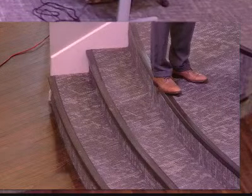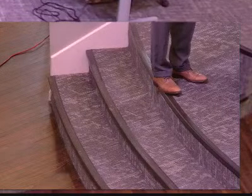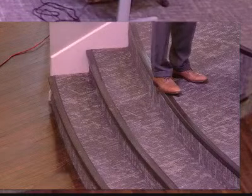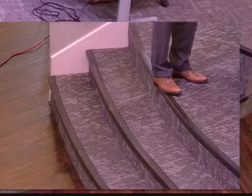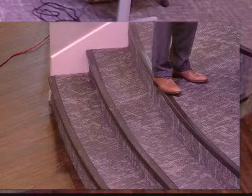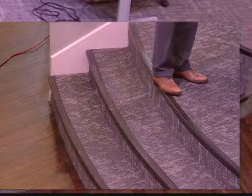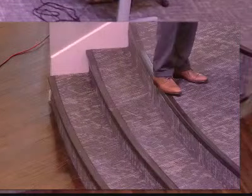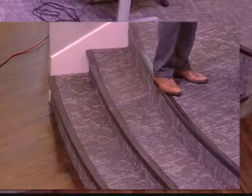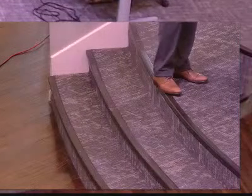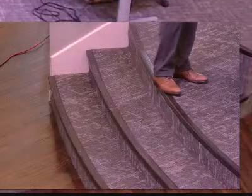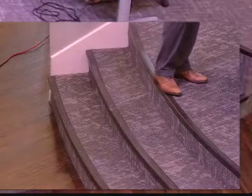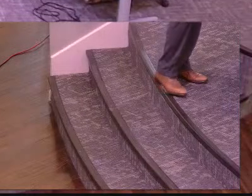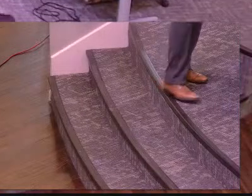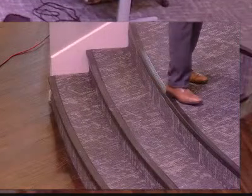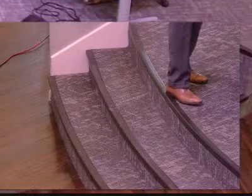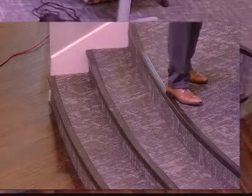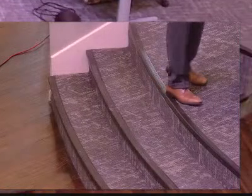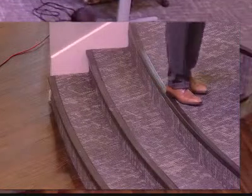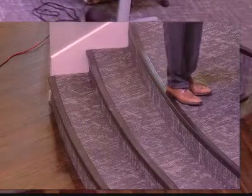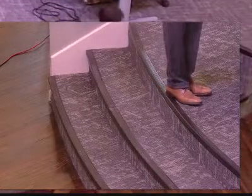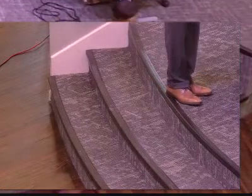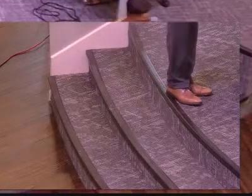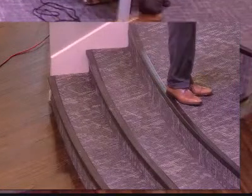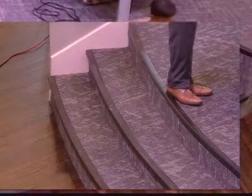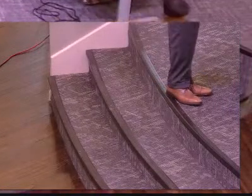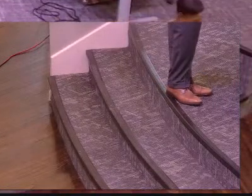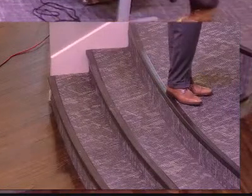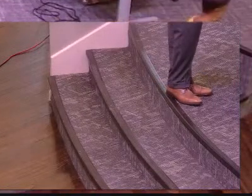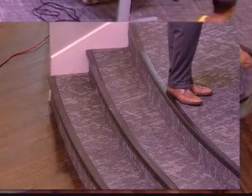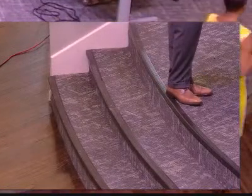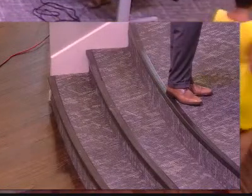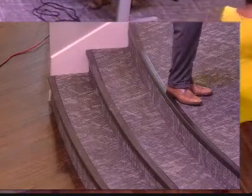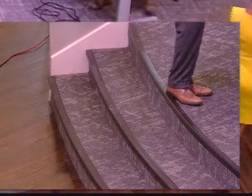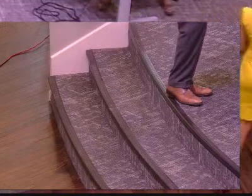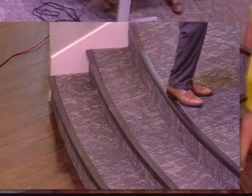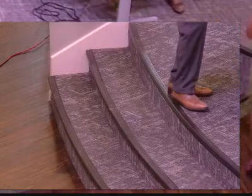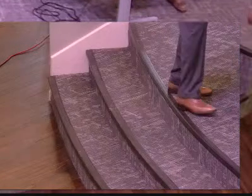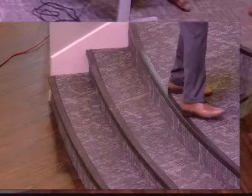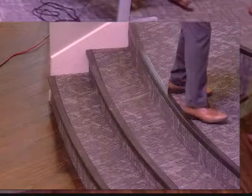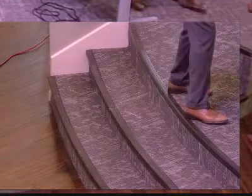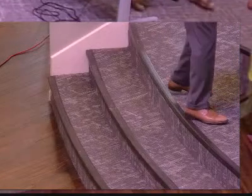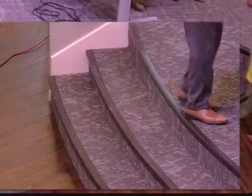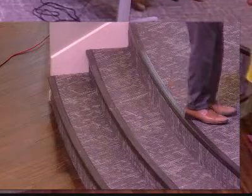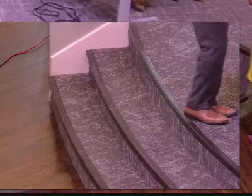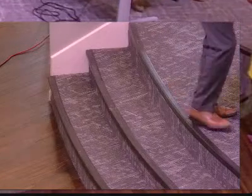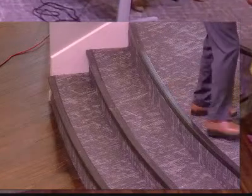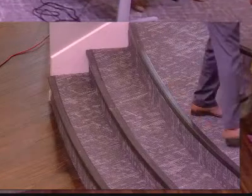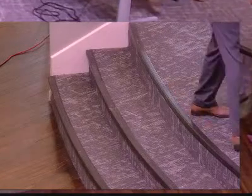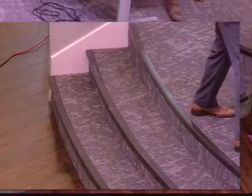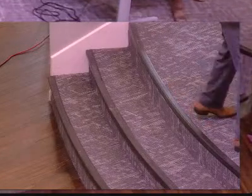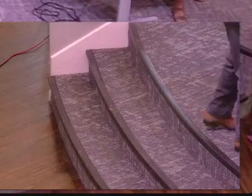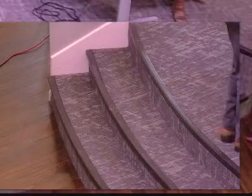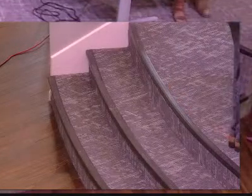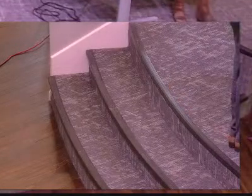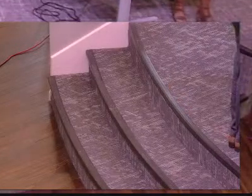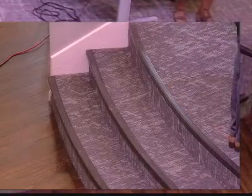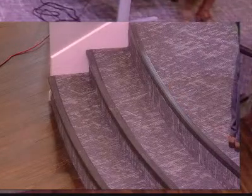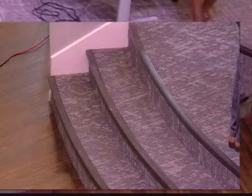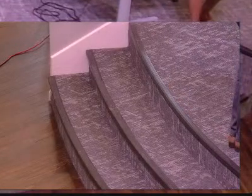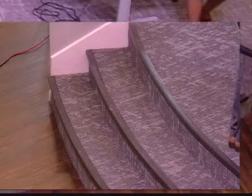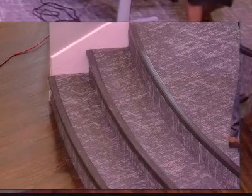All right. There's that. Thank you. Now this is, that's it? Those are Okay. my cheat sheets. All right, that's it.